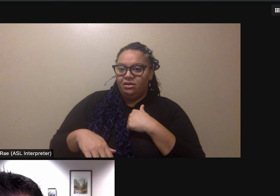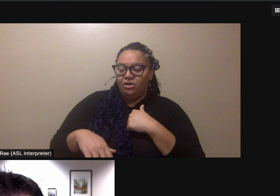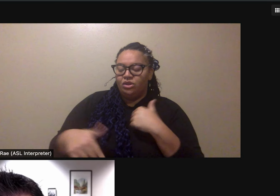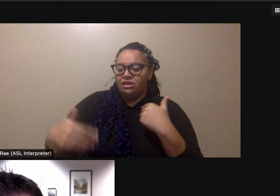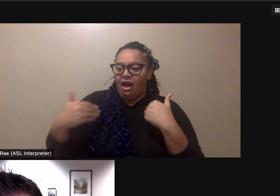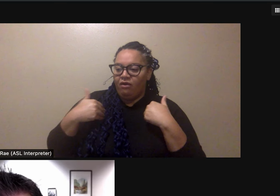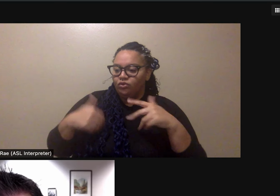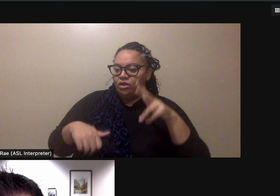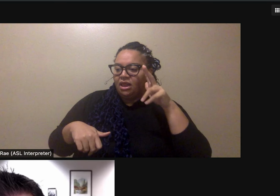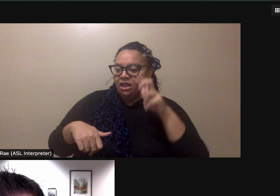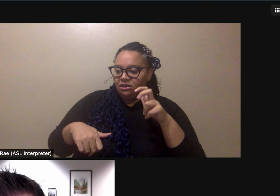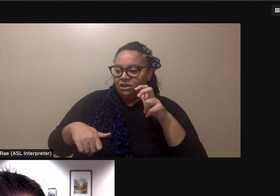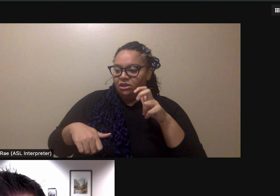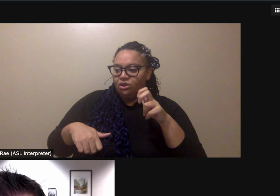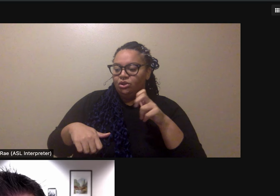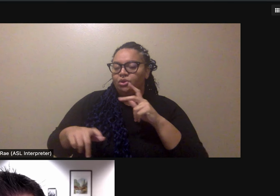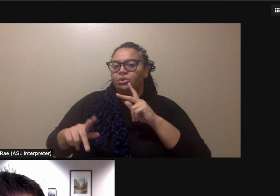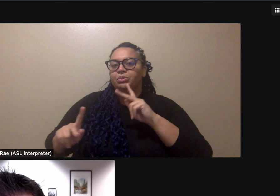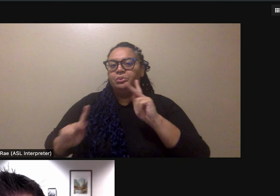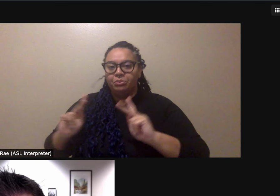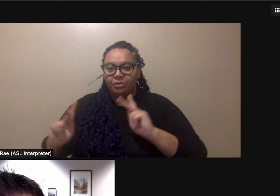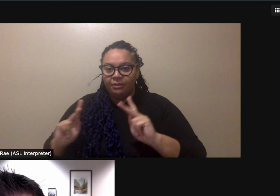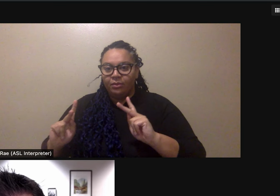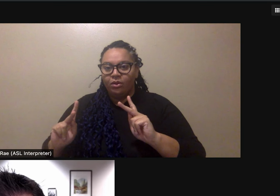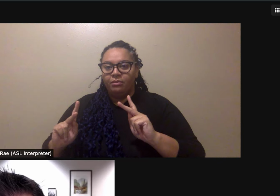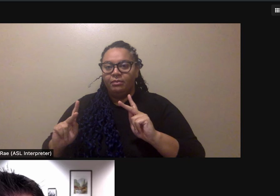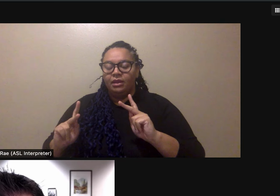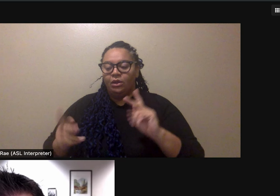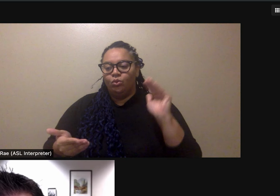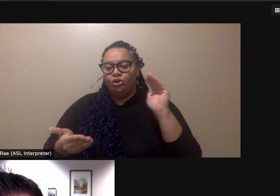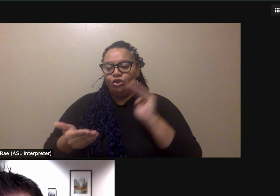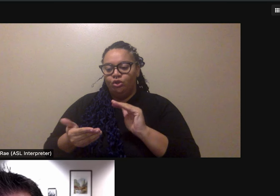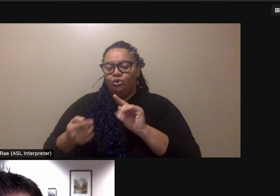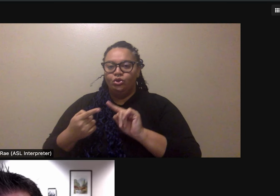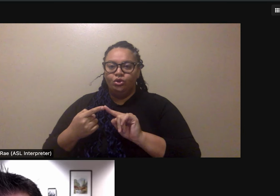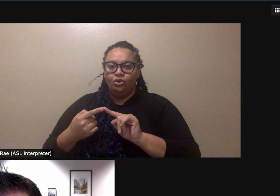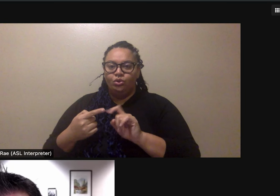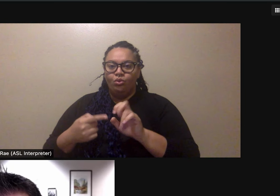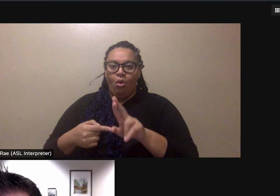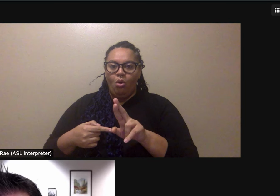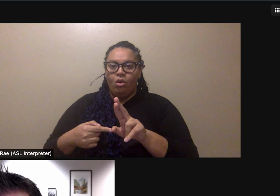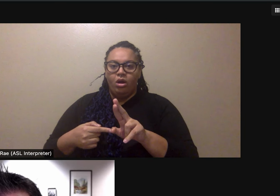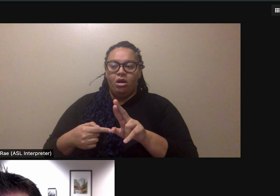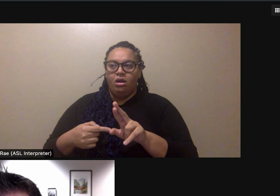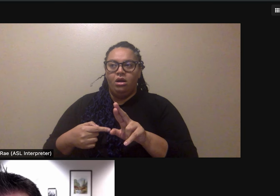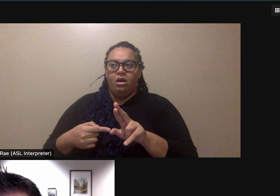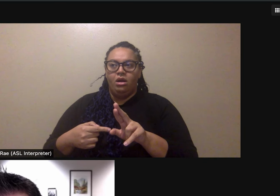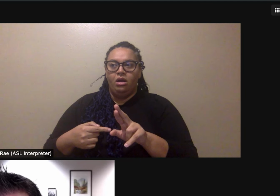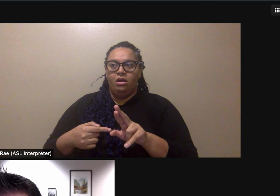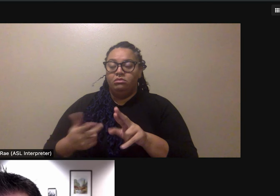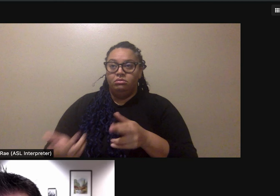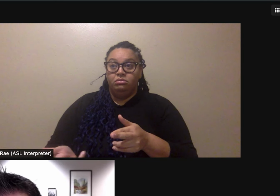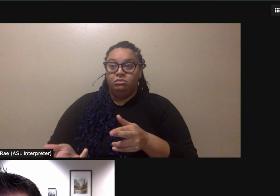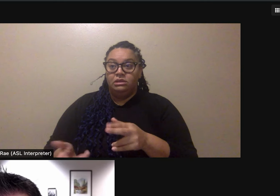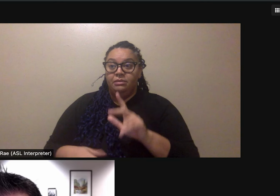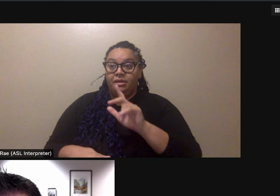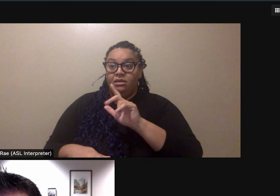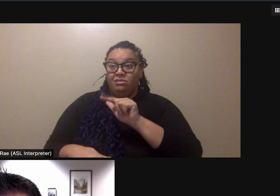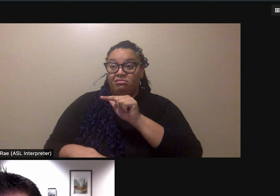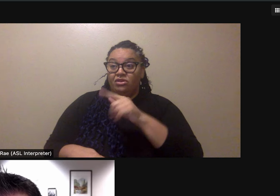have to listen to people be reduced to, or yeah, to be qualified